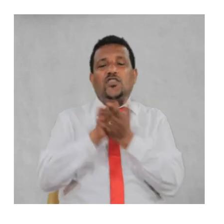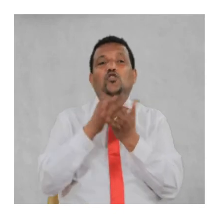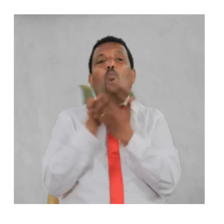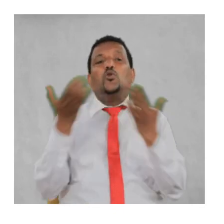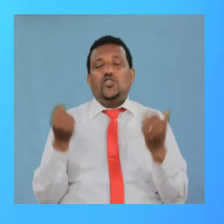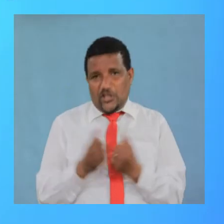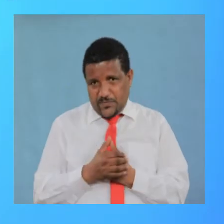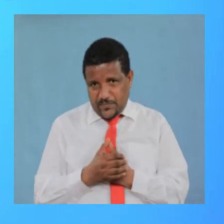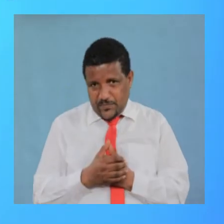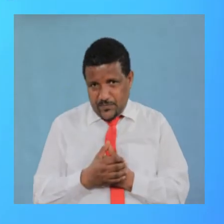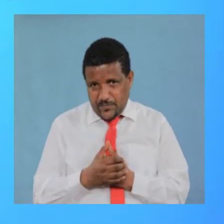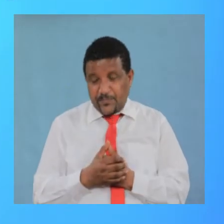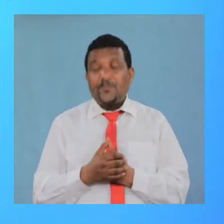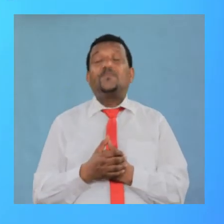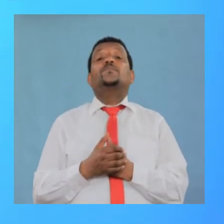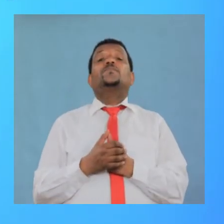commodity.